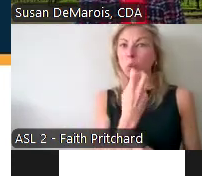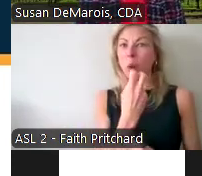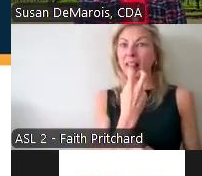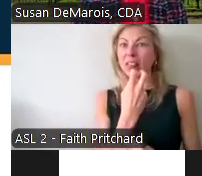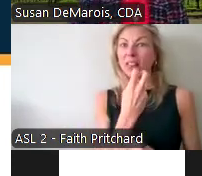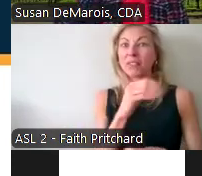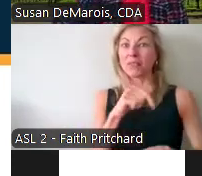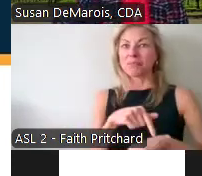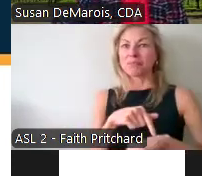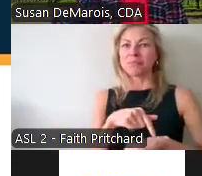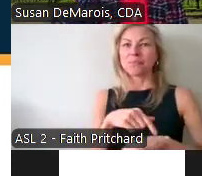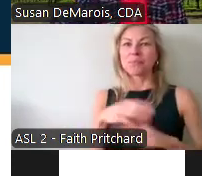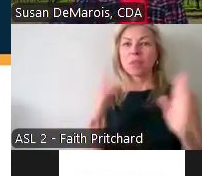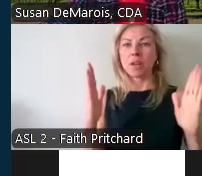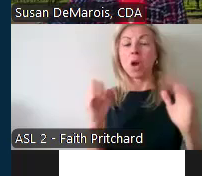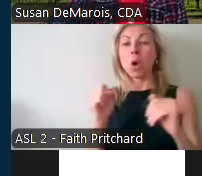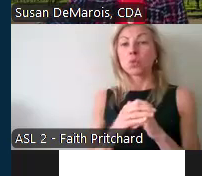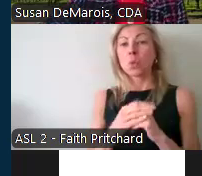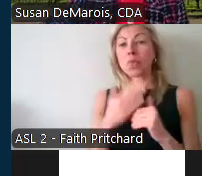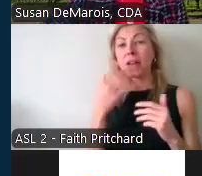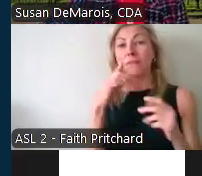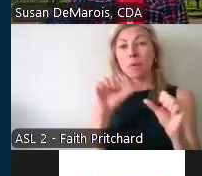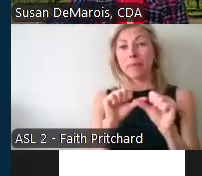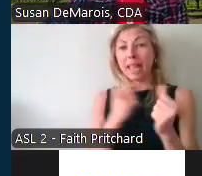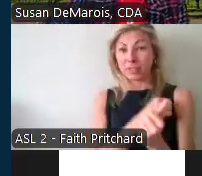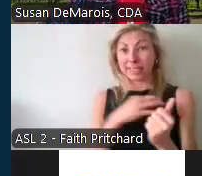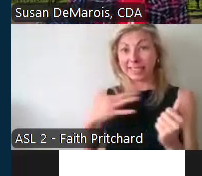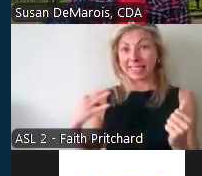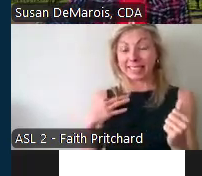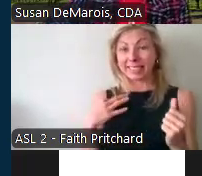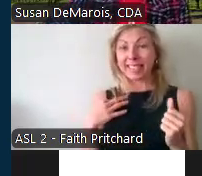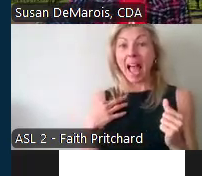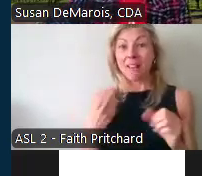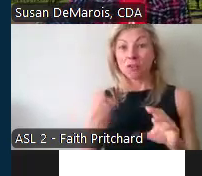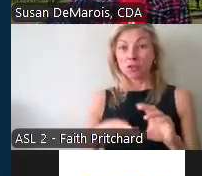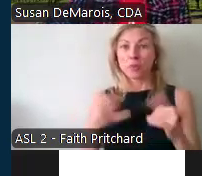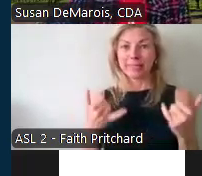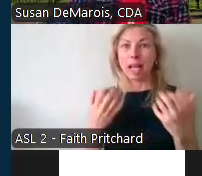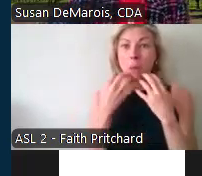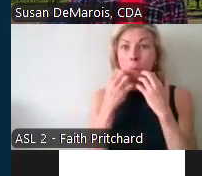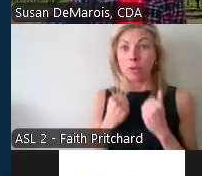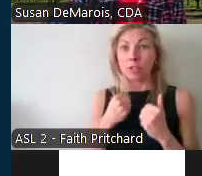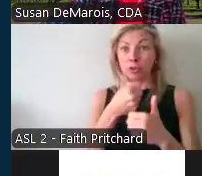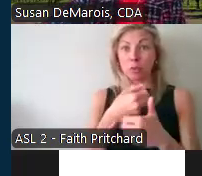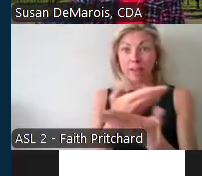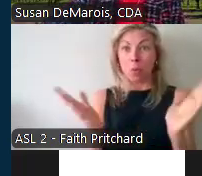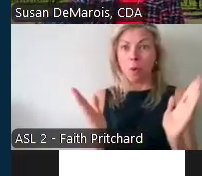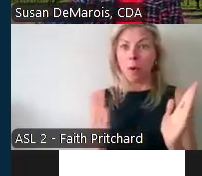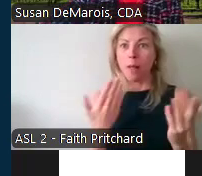CDA staff and agency staff who joined us today. We appreciate you all. Have a great rest of your day.